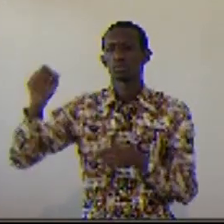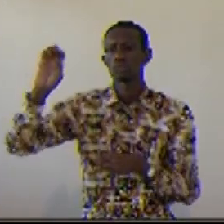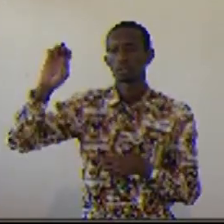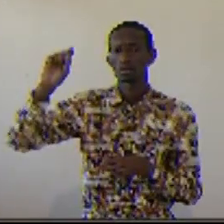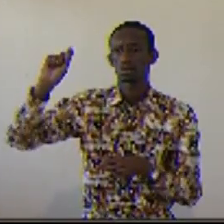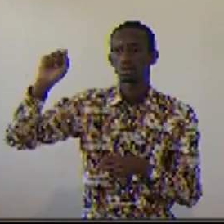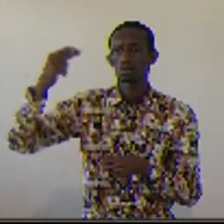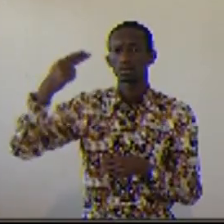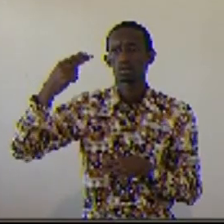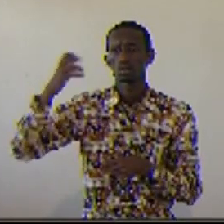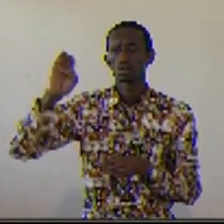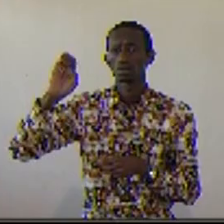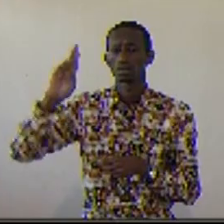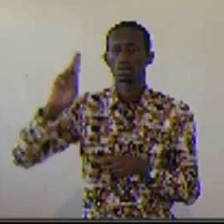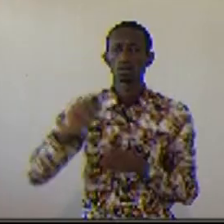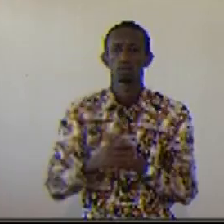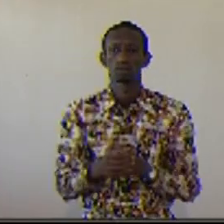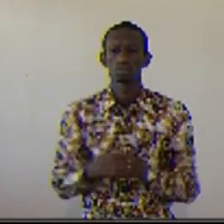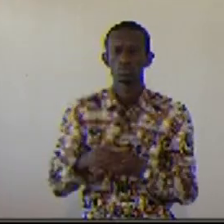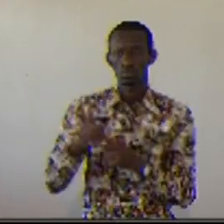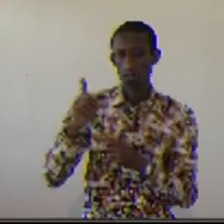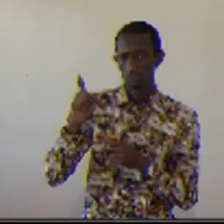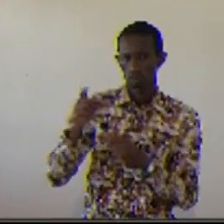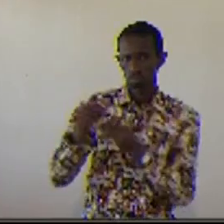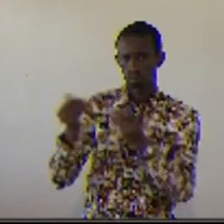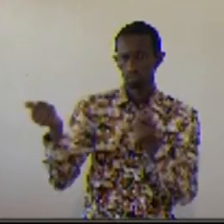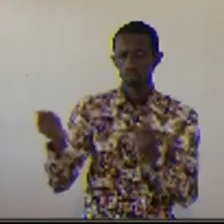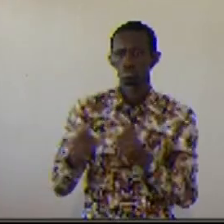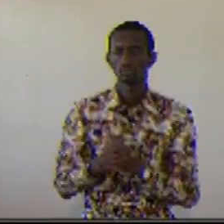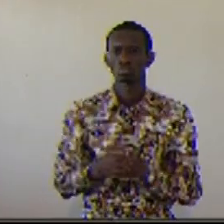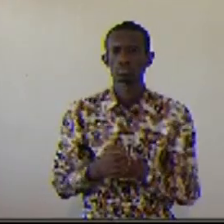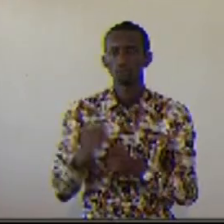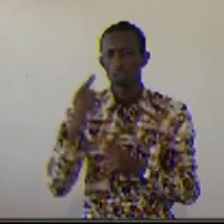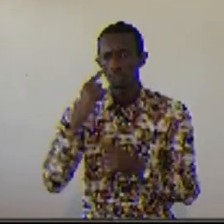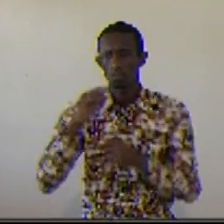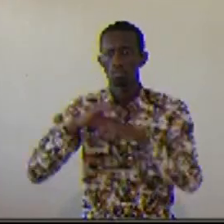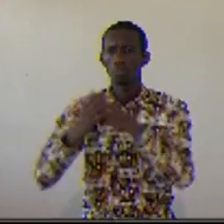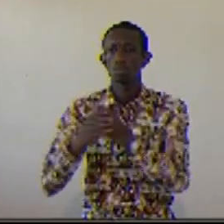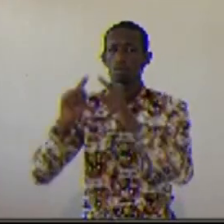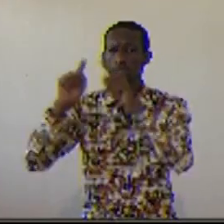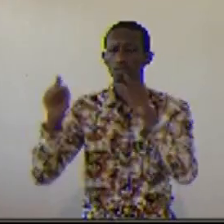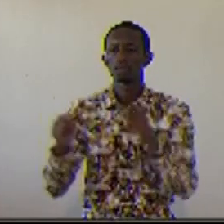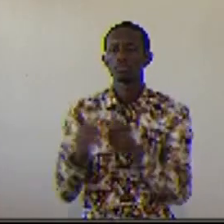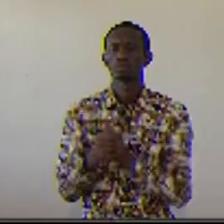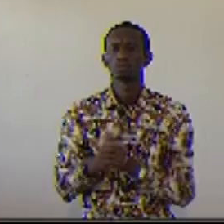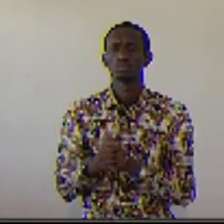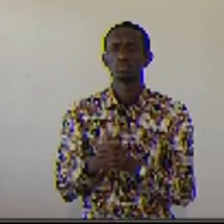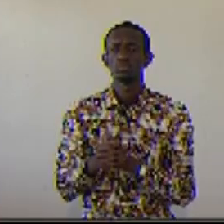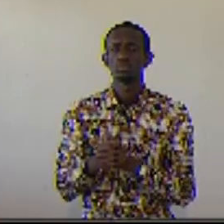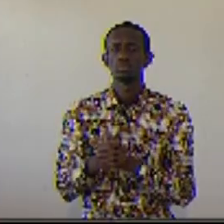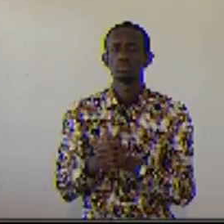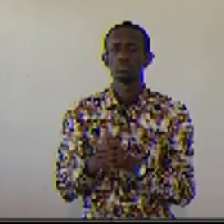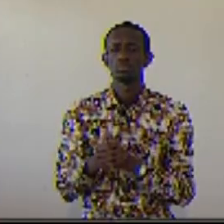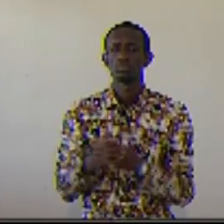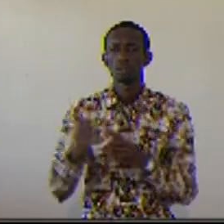reacted with ether as the solvent, so it will form the intermediate, which will react